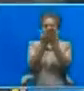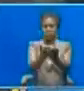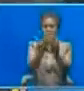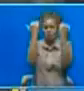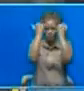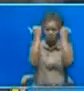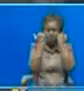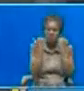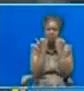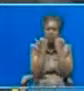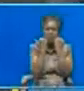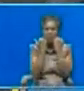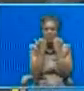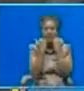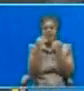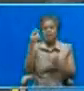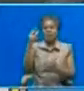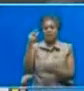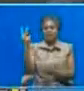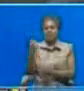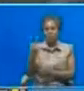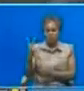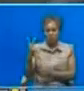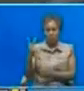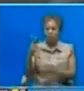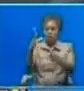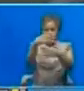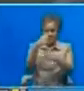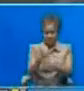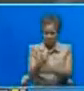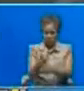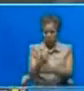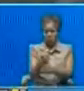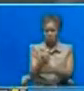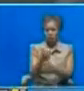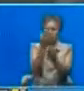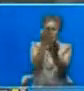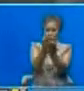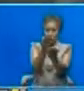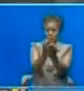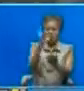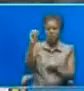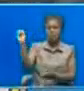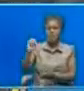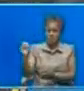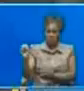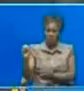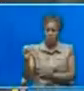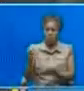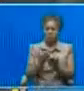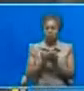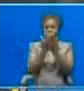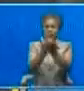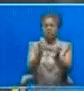court. The NAT and KUPET will file their memorandum and serve